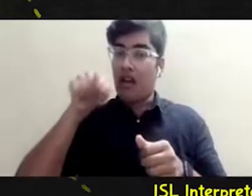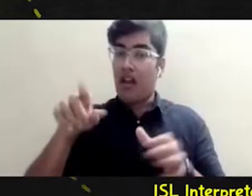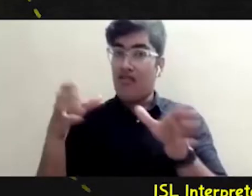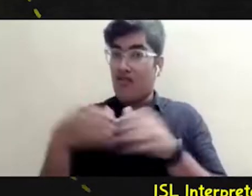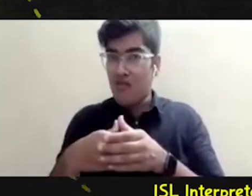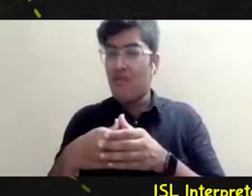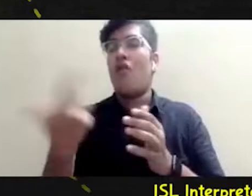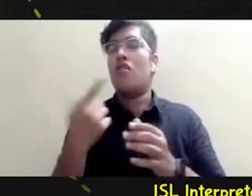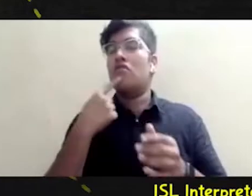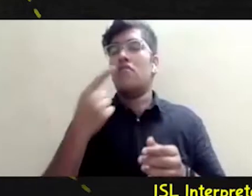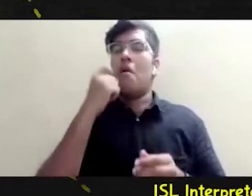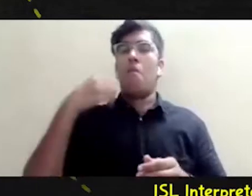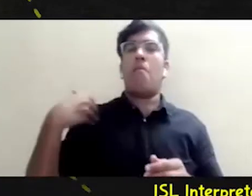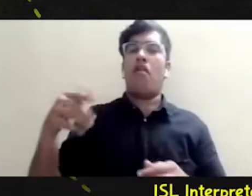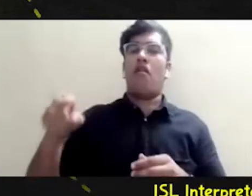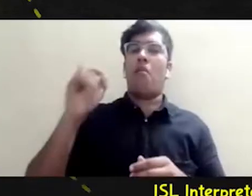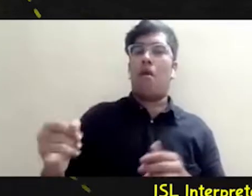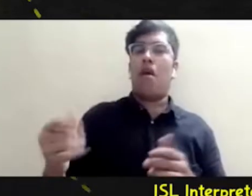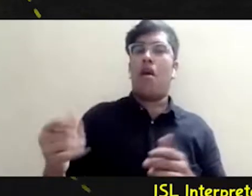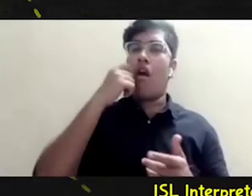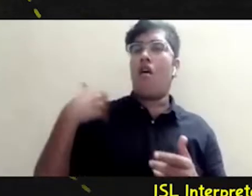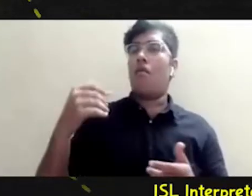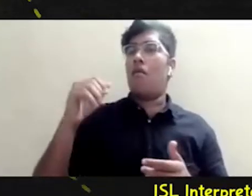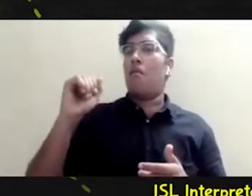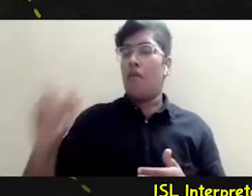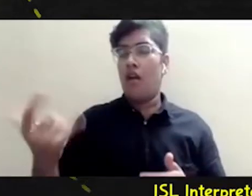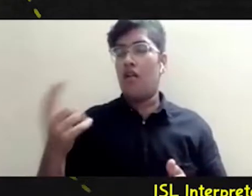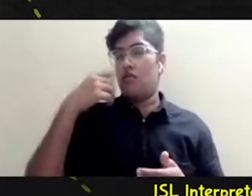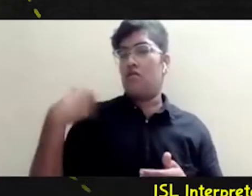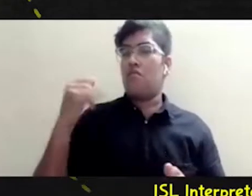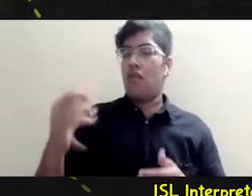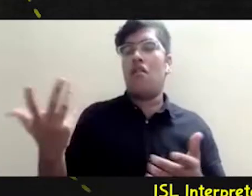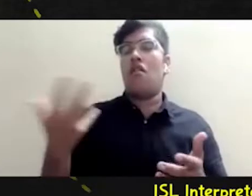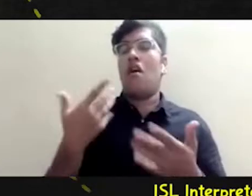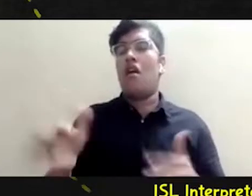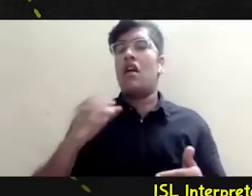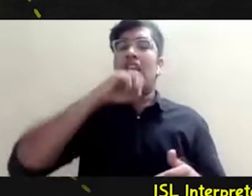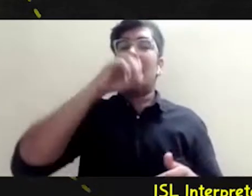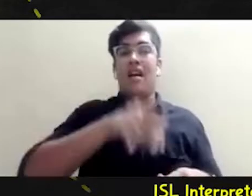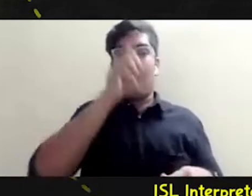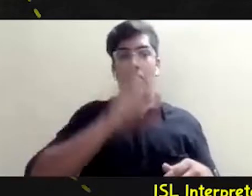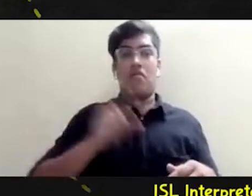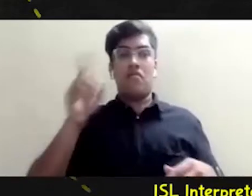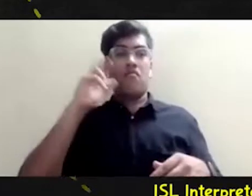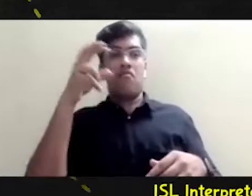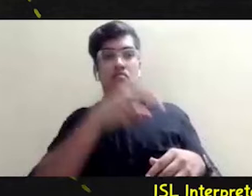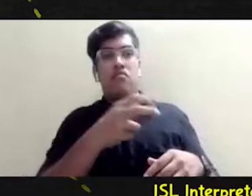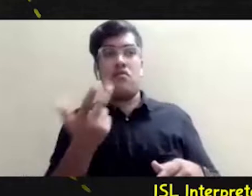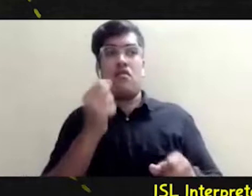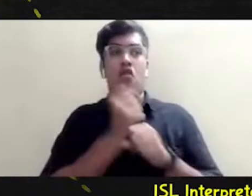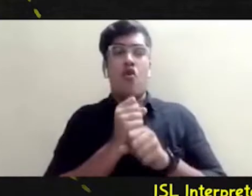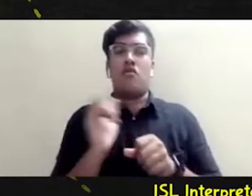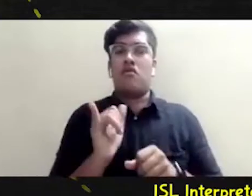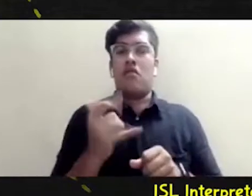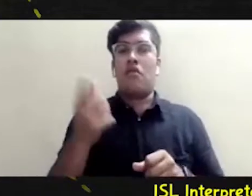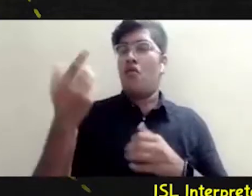we know from real life and movies that big brother is always watching the younger sibling, exactly like our government says, they're watching our back,